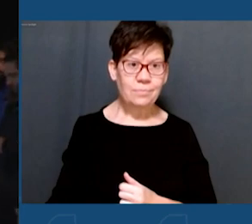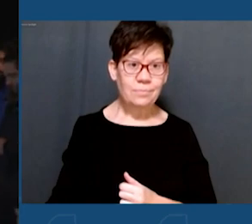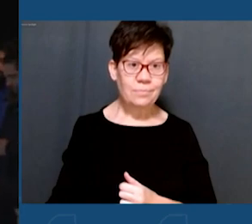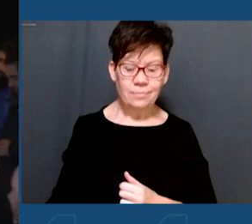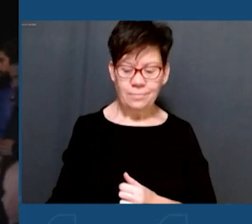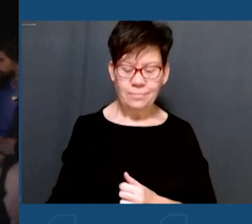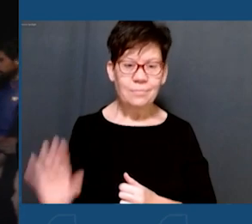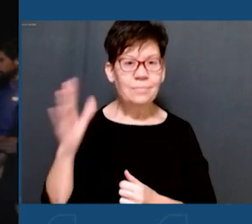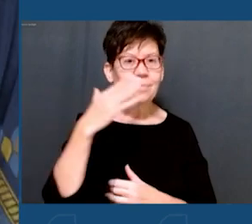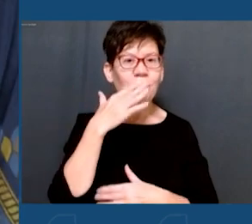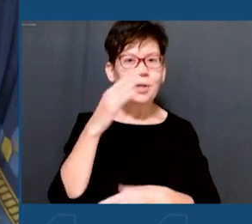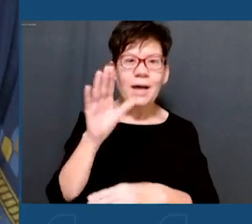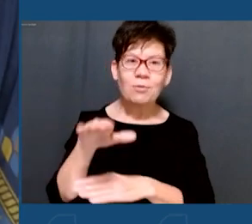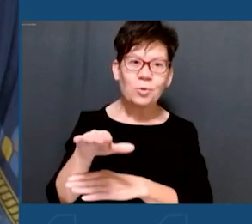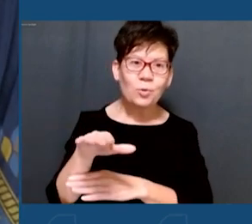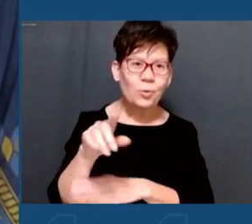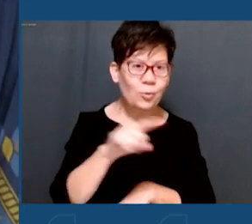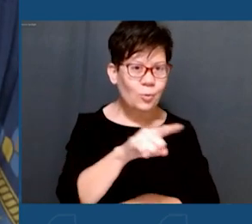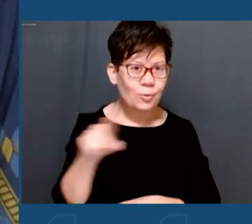Good afternoon, everyone.